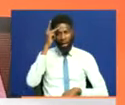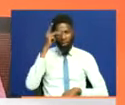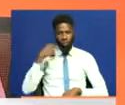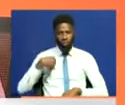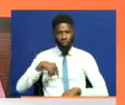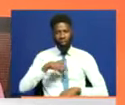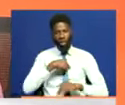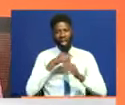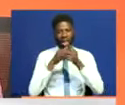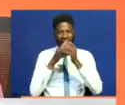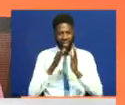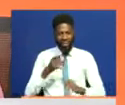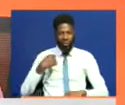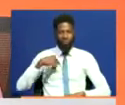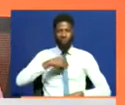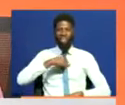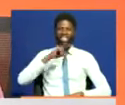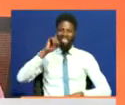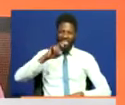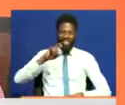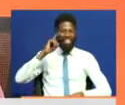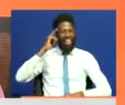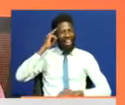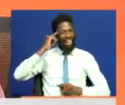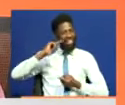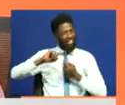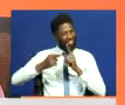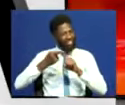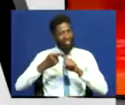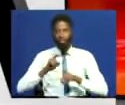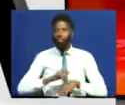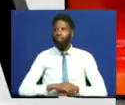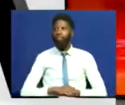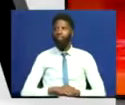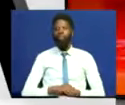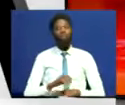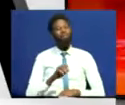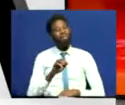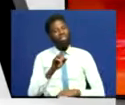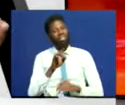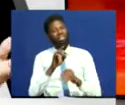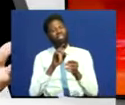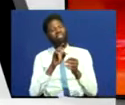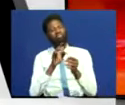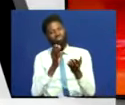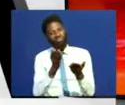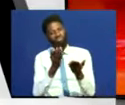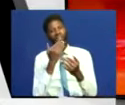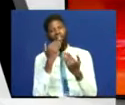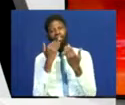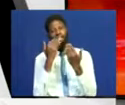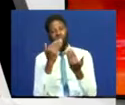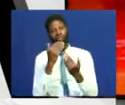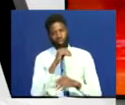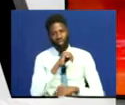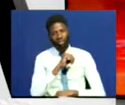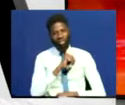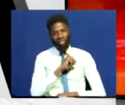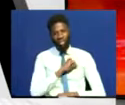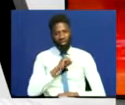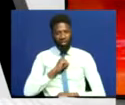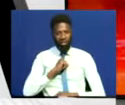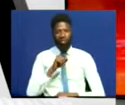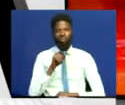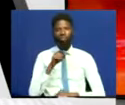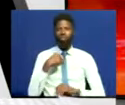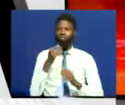there's so many questions that I believe we are going to discuss, mm-hmm, this morning. Okay, Senator, let me toss it over to Daktari. Daktari, you've just issued a statement last week as the